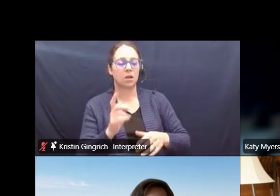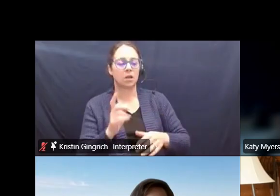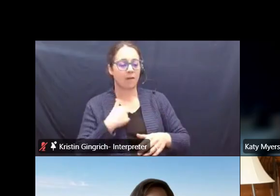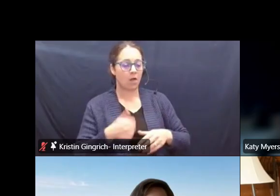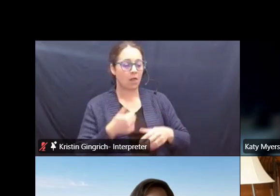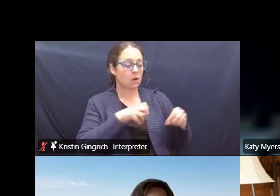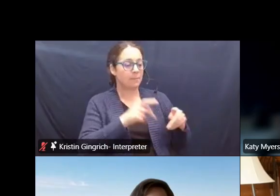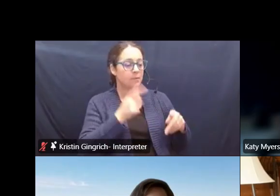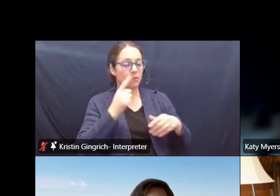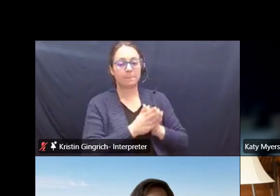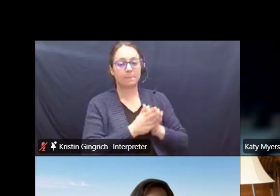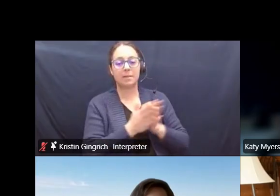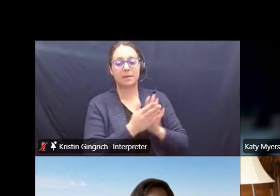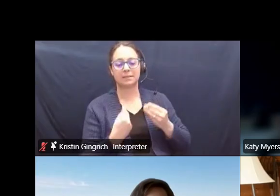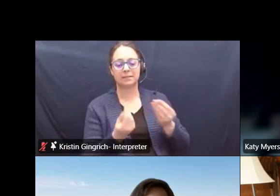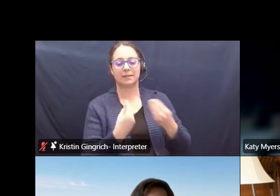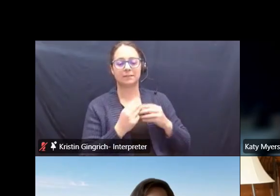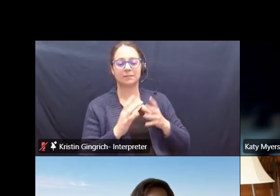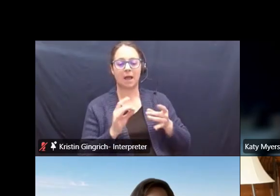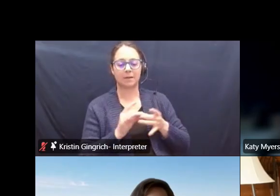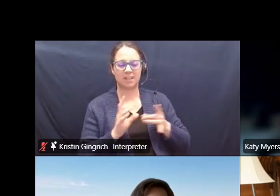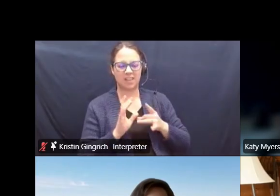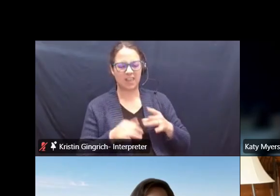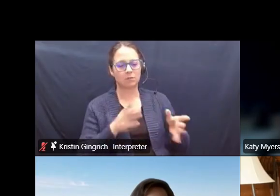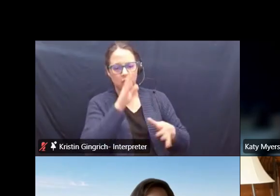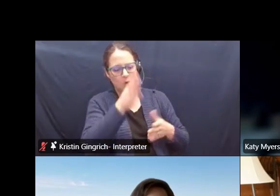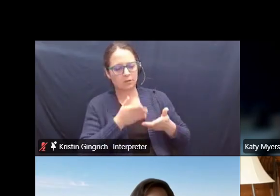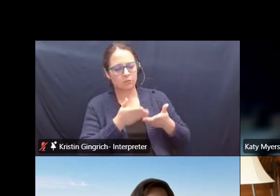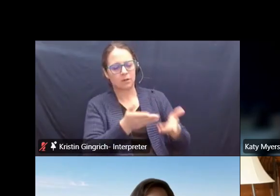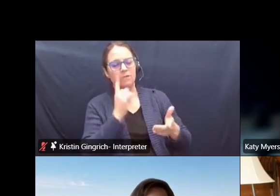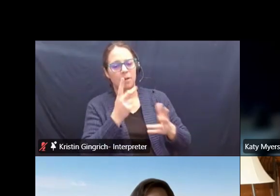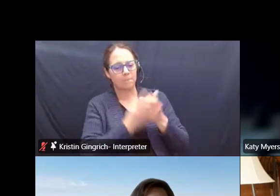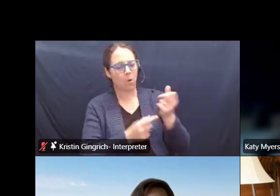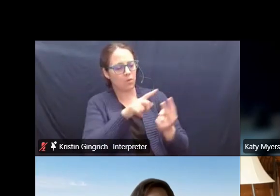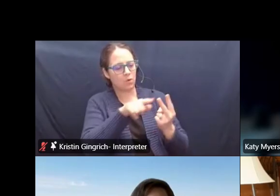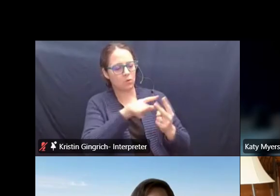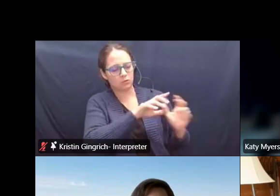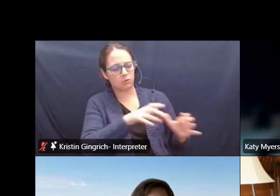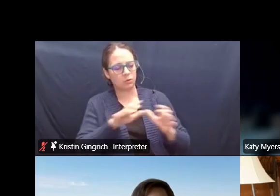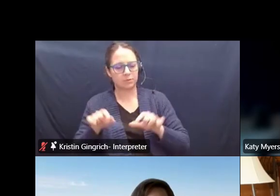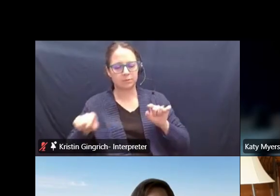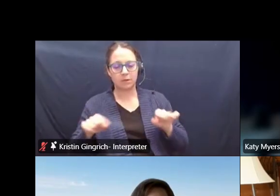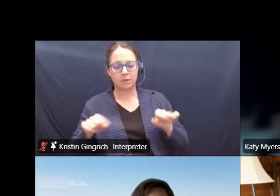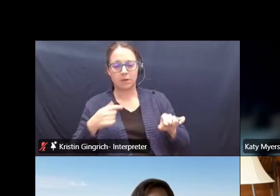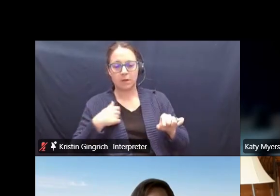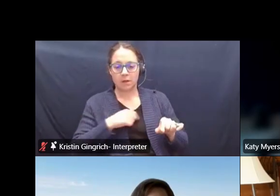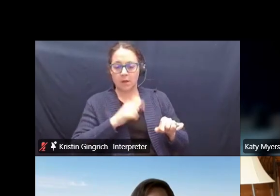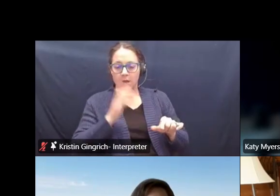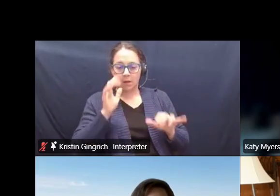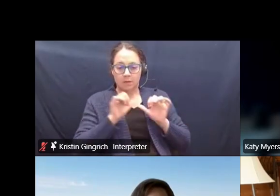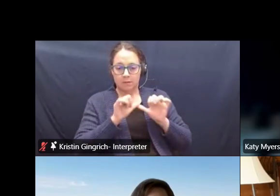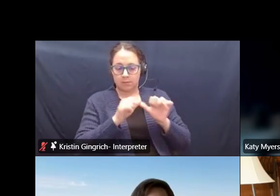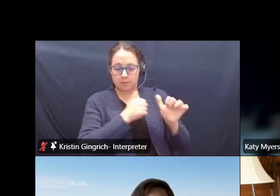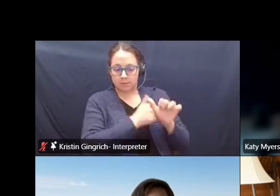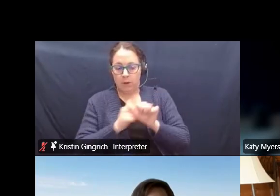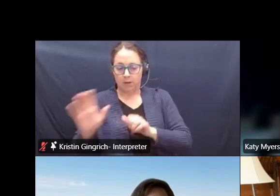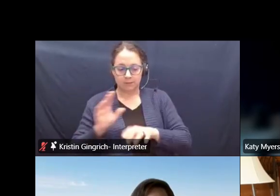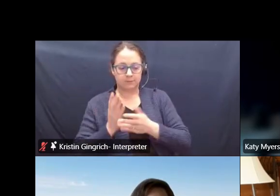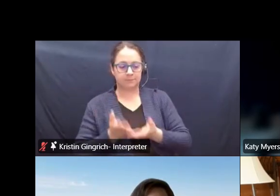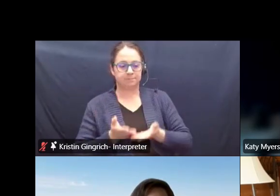for the public to give comment. And that was a direct recommendation from both of those groups, and we will continue to abide by their